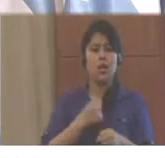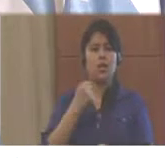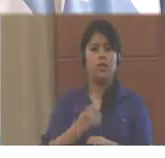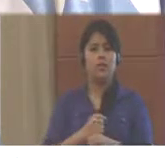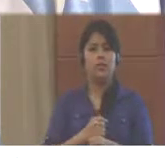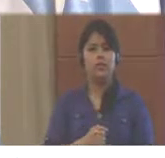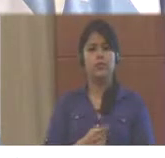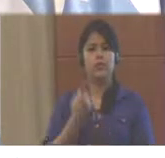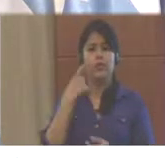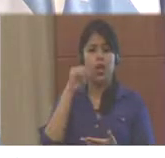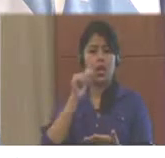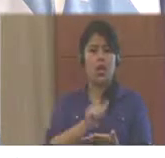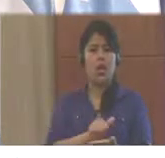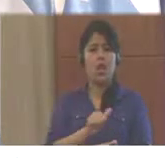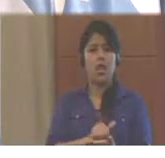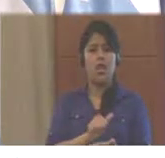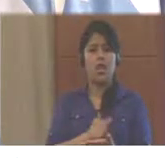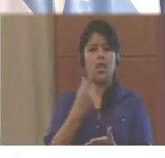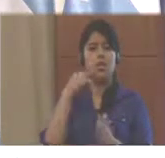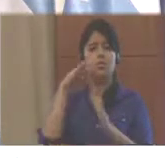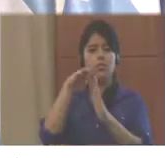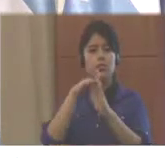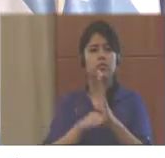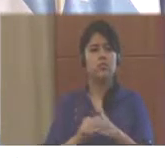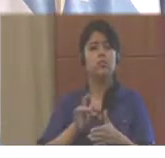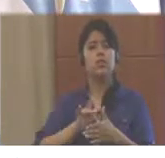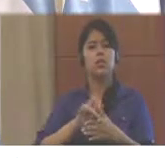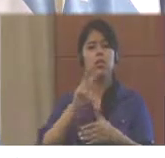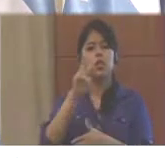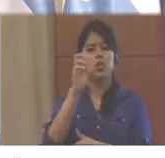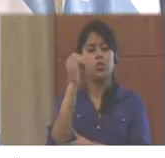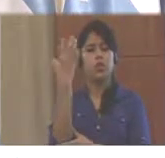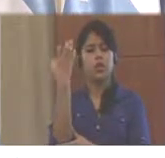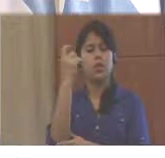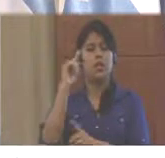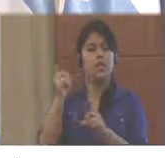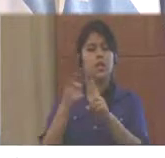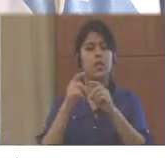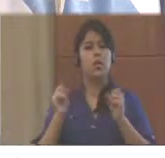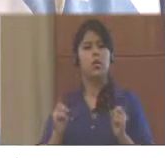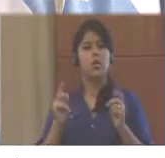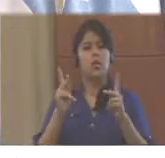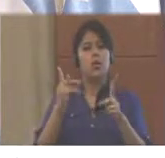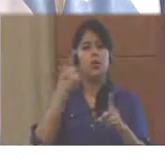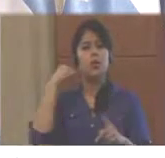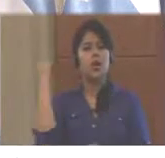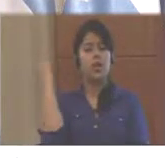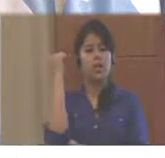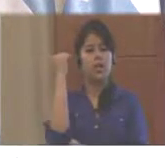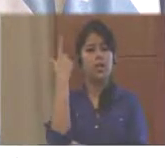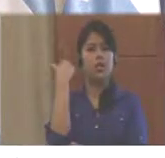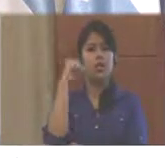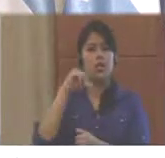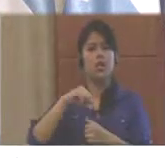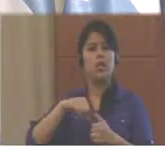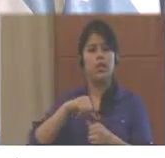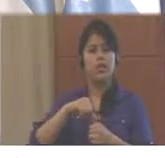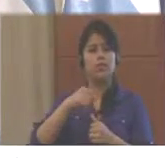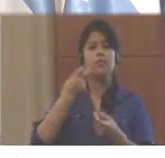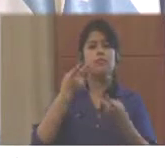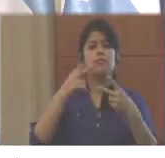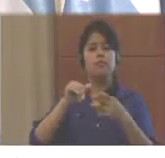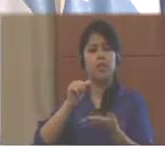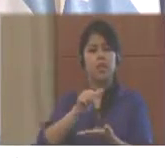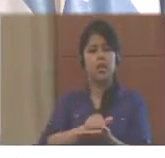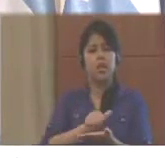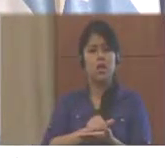One, the first message is to embrace the opportunity for Caribbean leadership in the post-2015 disaster risk reduction agenda through